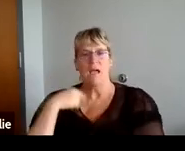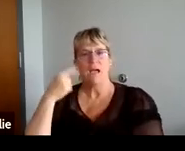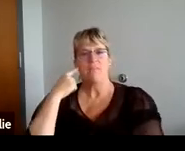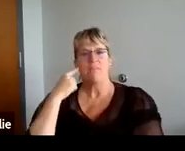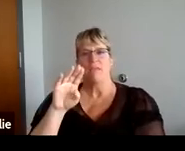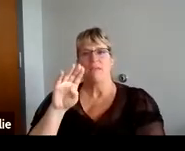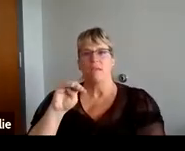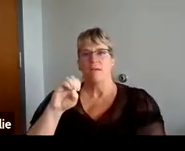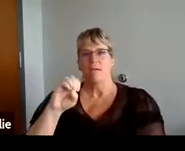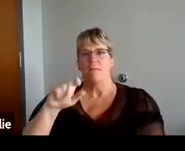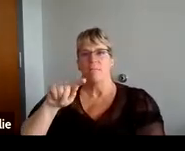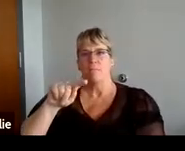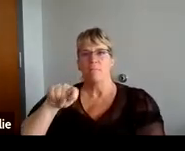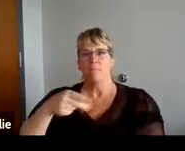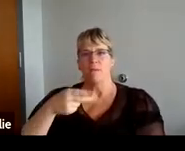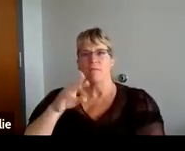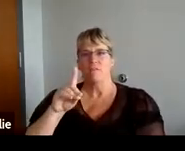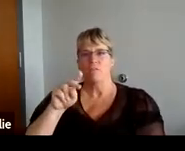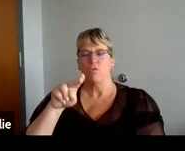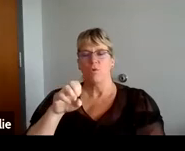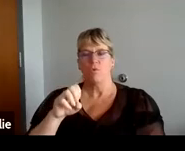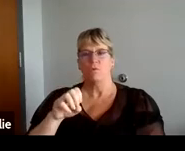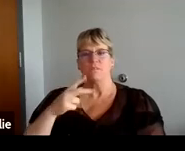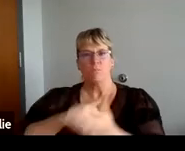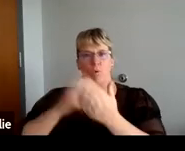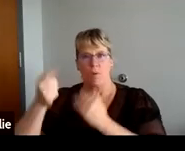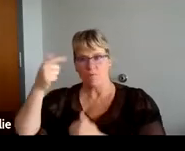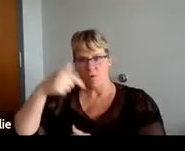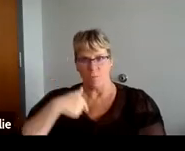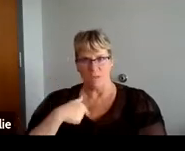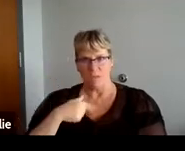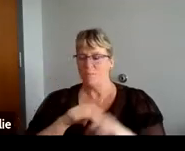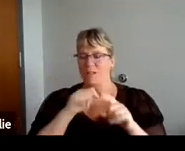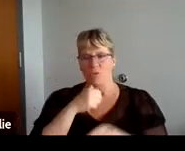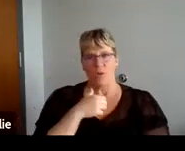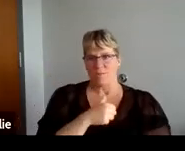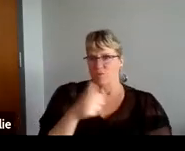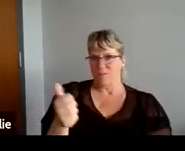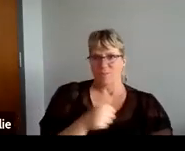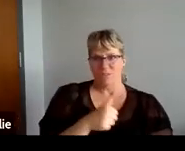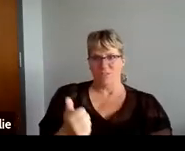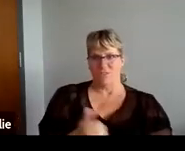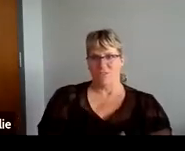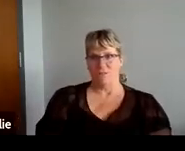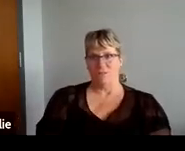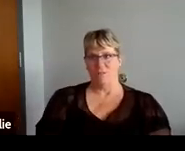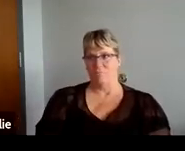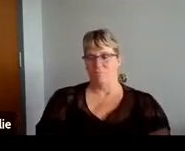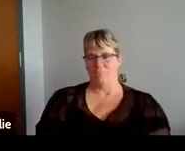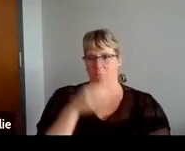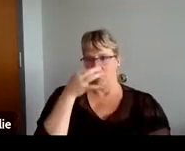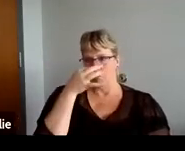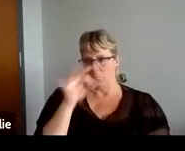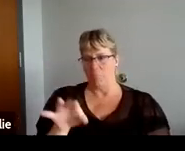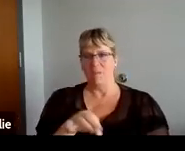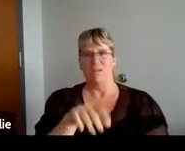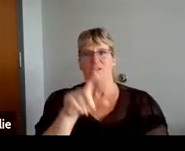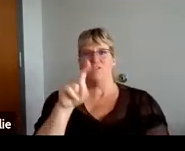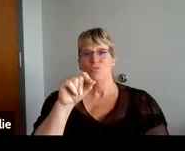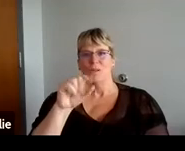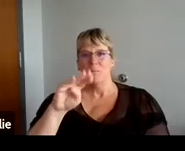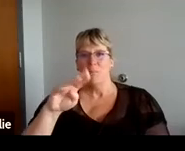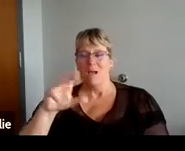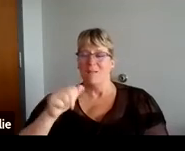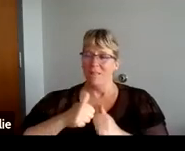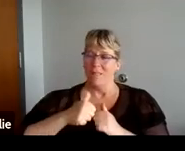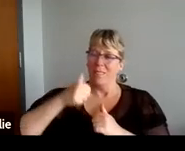structured program for me, but I don't have transportation, and the nearest methadone clinic is 20 miles away, and